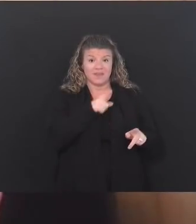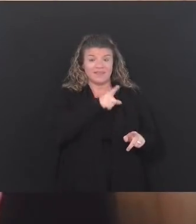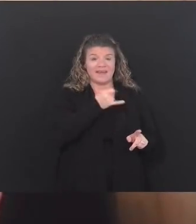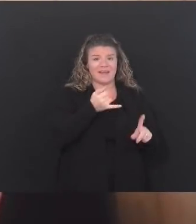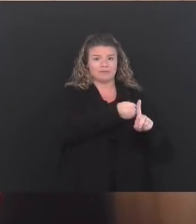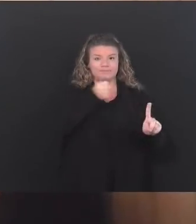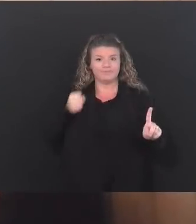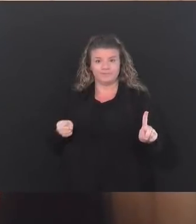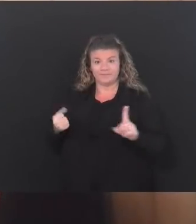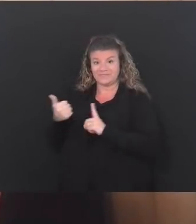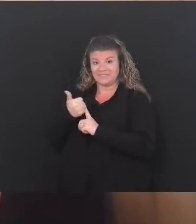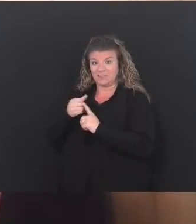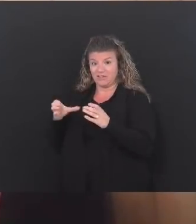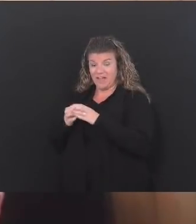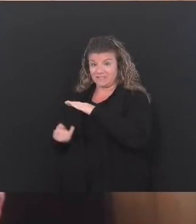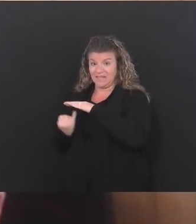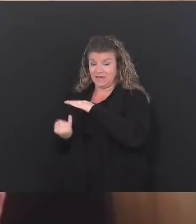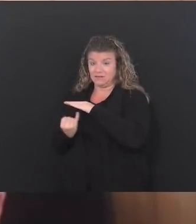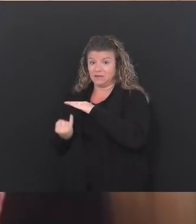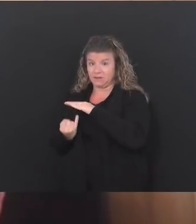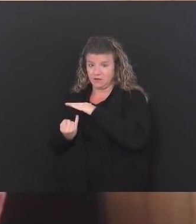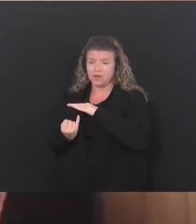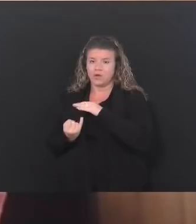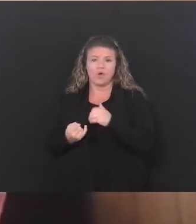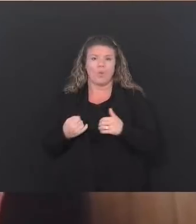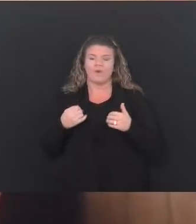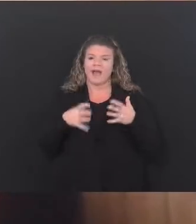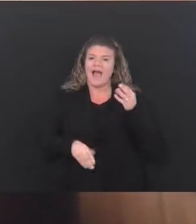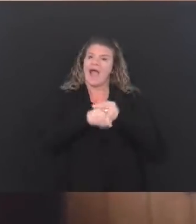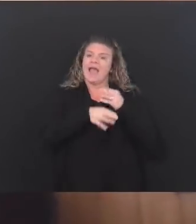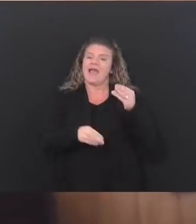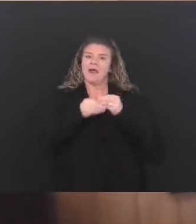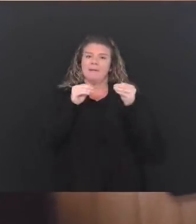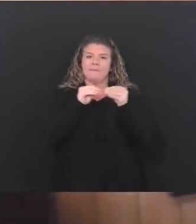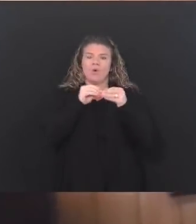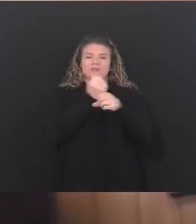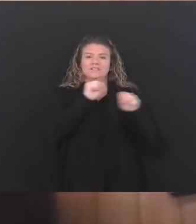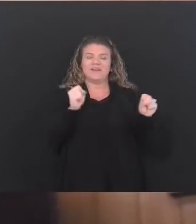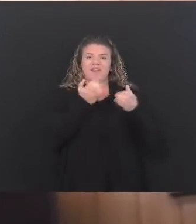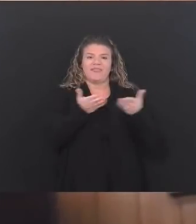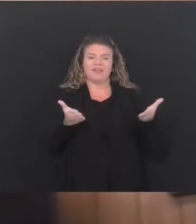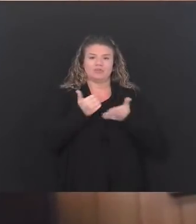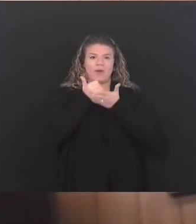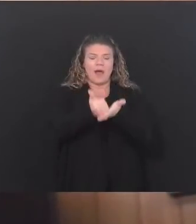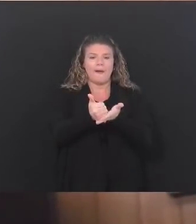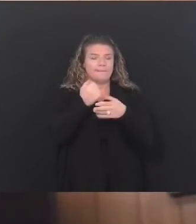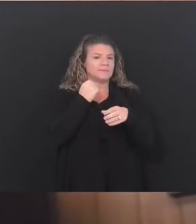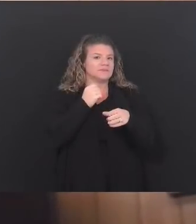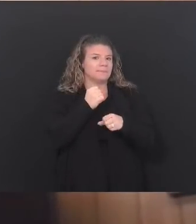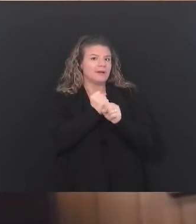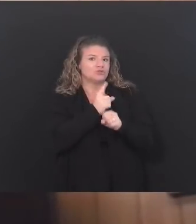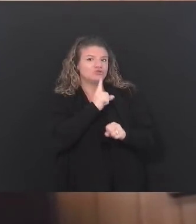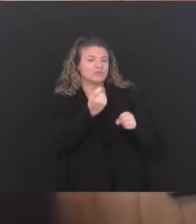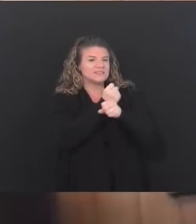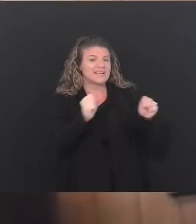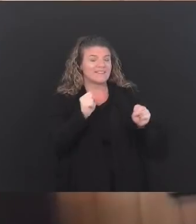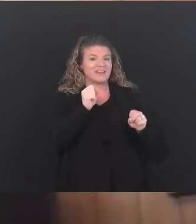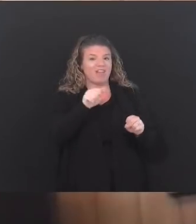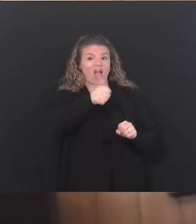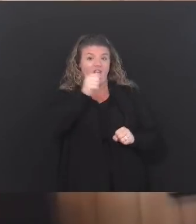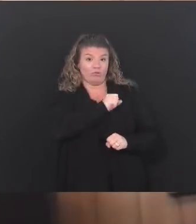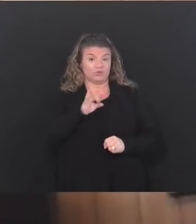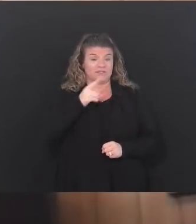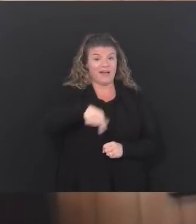be isolated. We've also put in some preventive measures to help ensure the safety of all staff